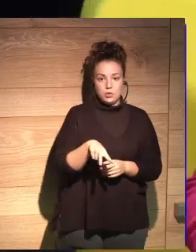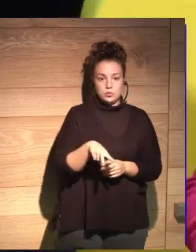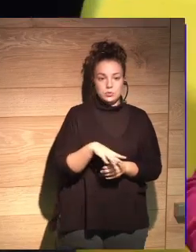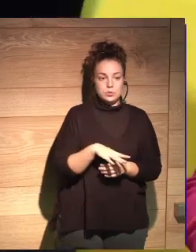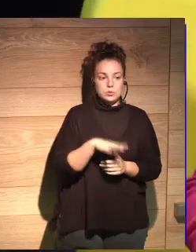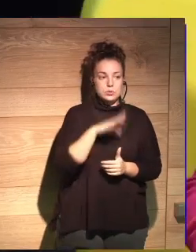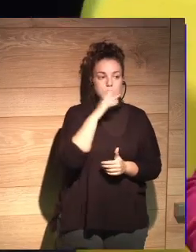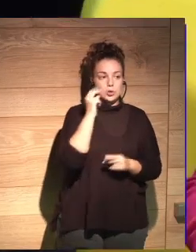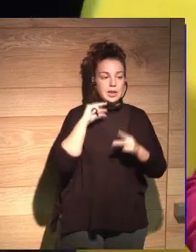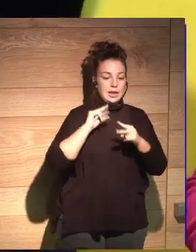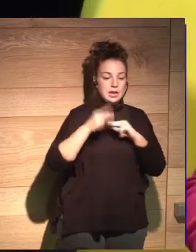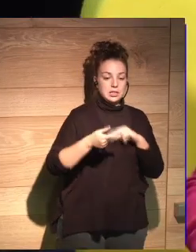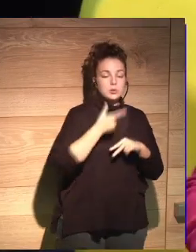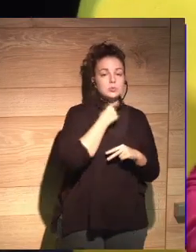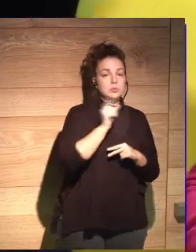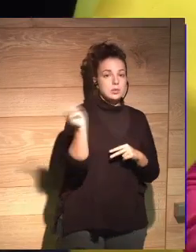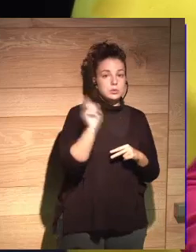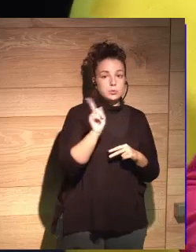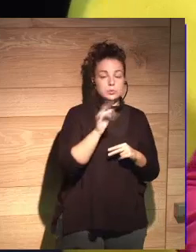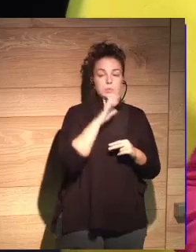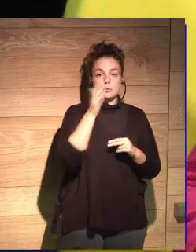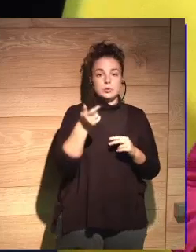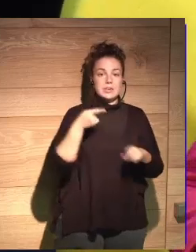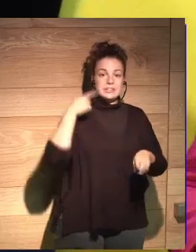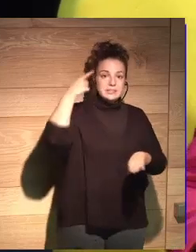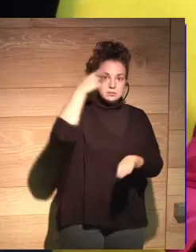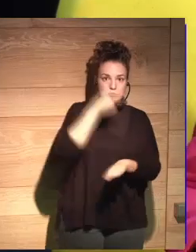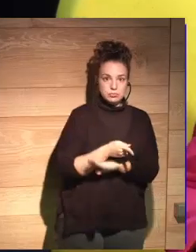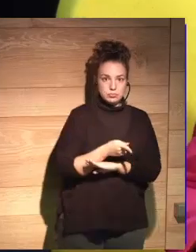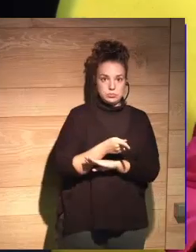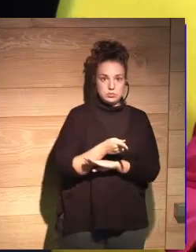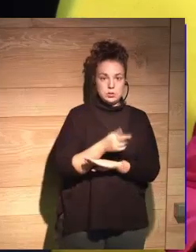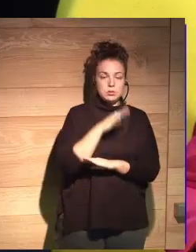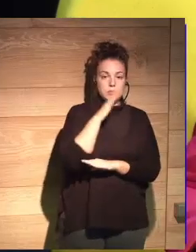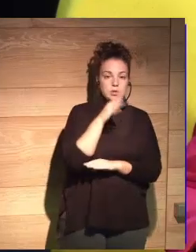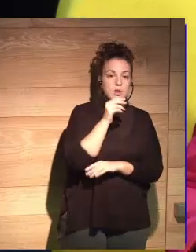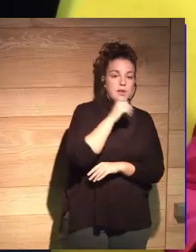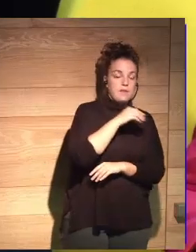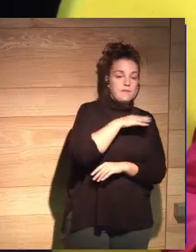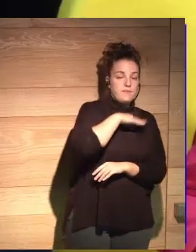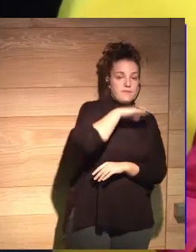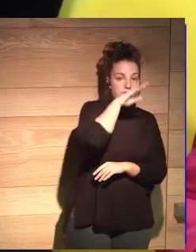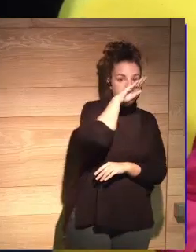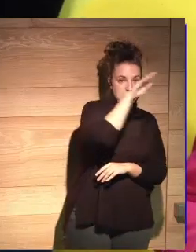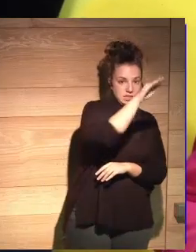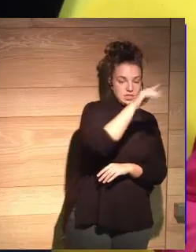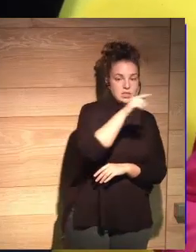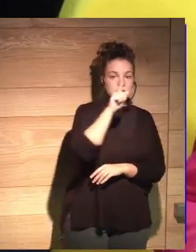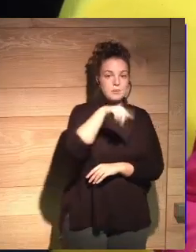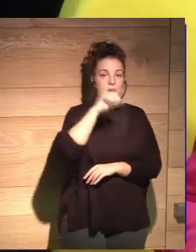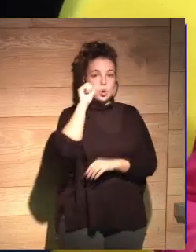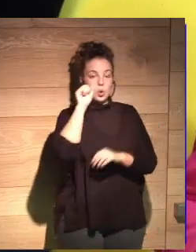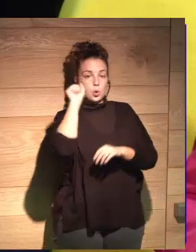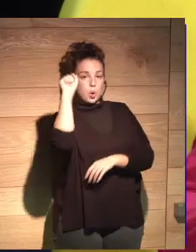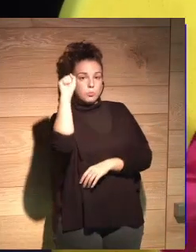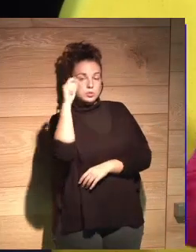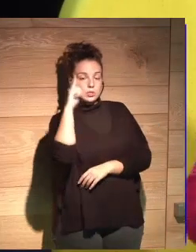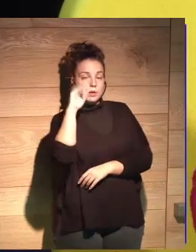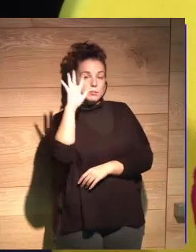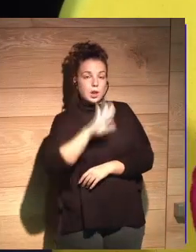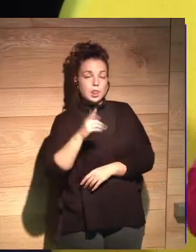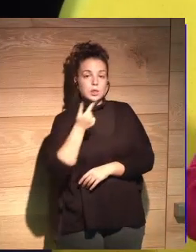was imposed centrally. Both the fascists and communists kind of liked the central imposition of state goals on people, and that